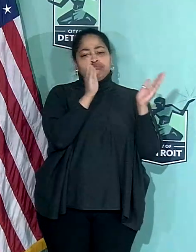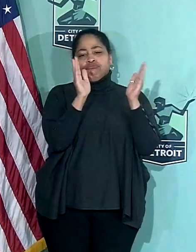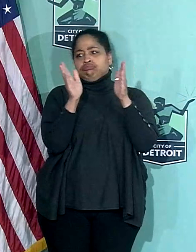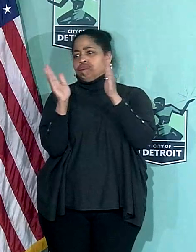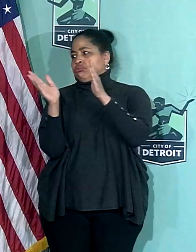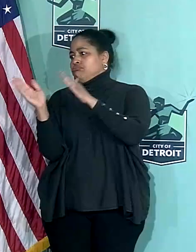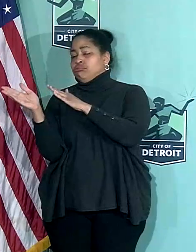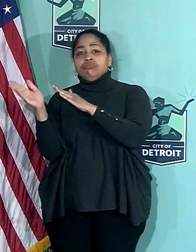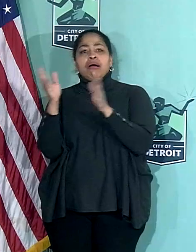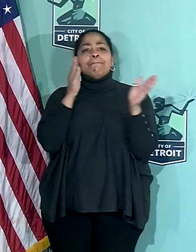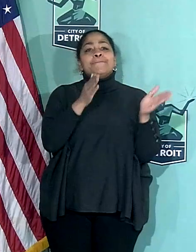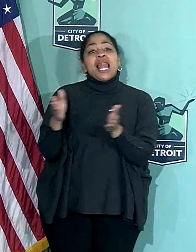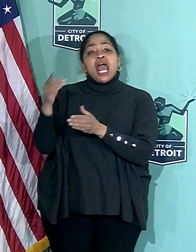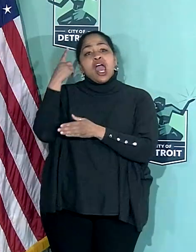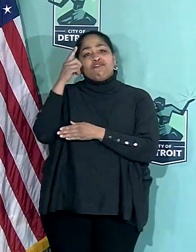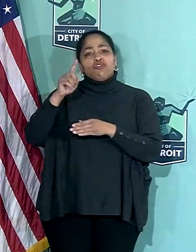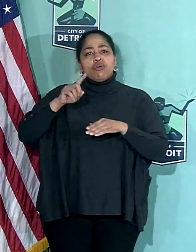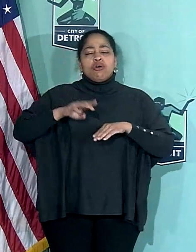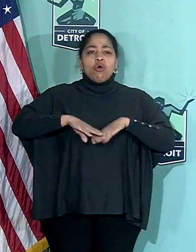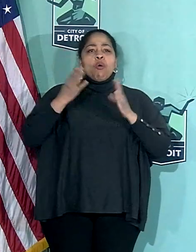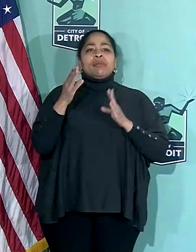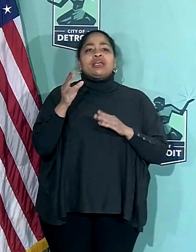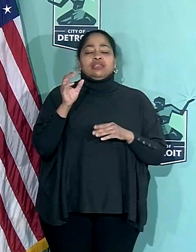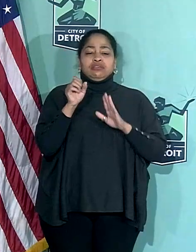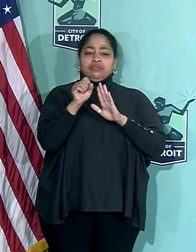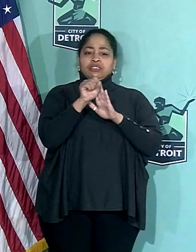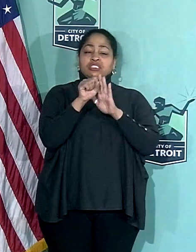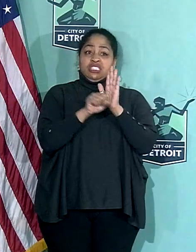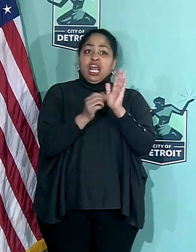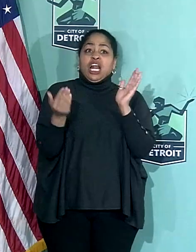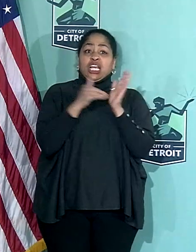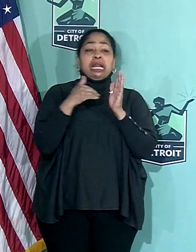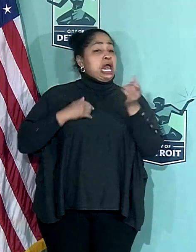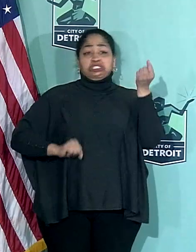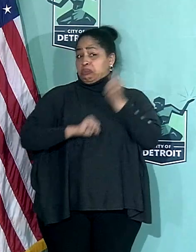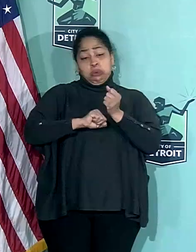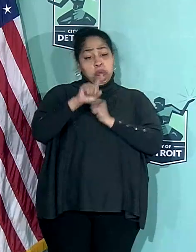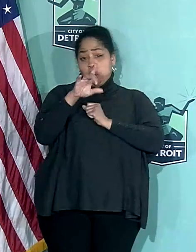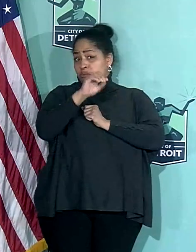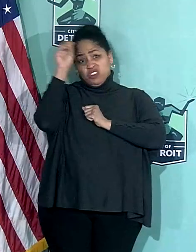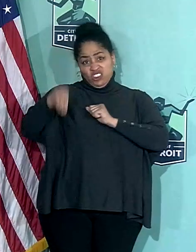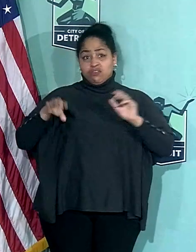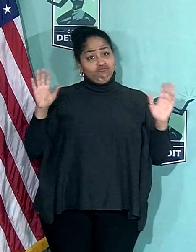for reopening the economy of the state, and I support it 100%.